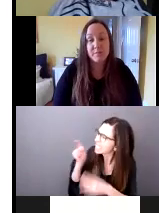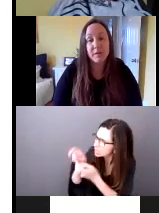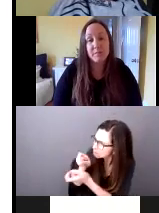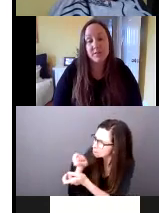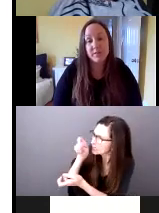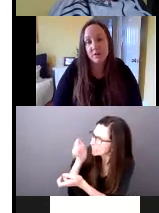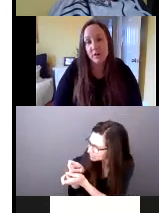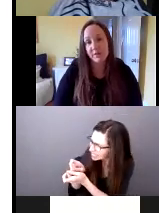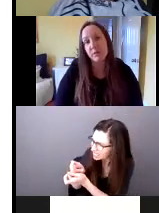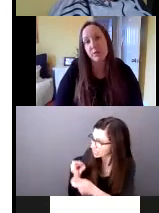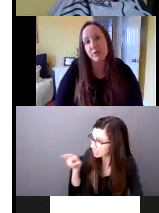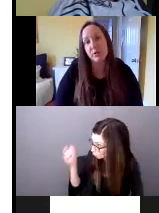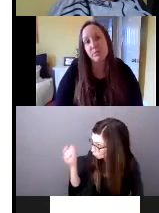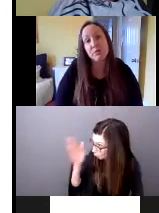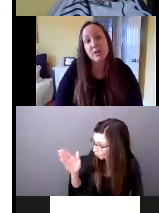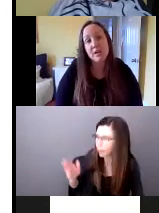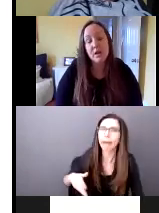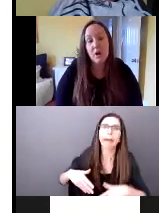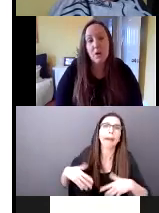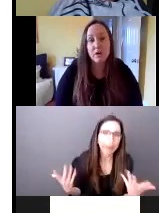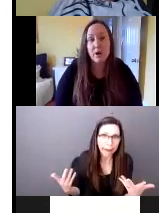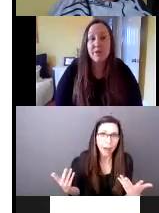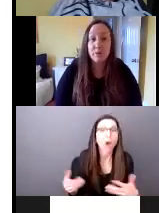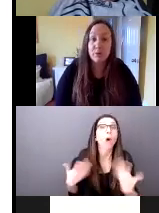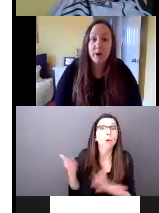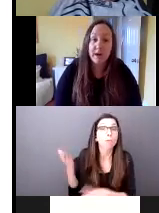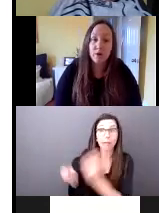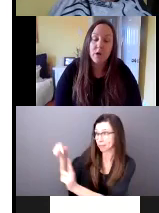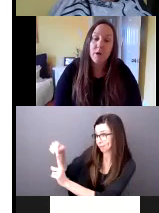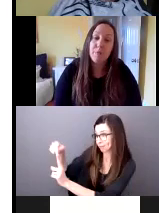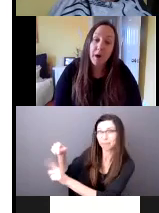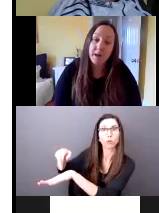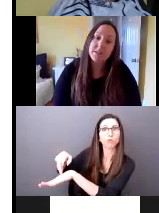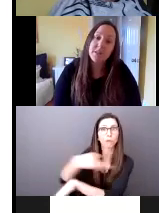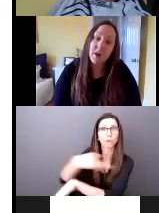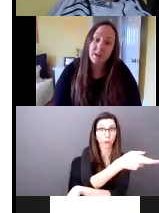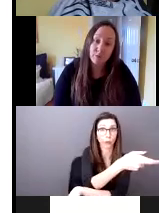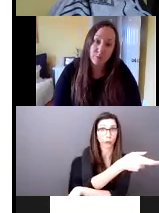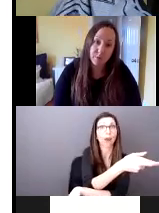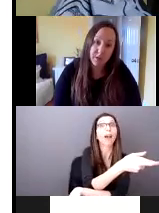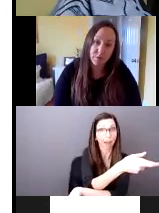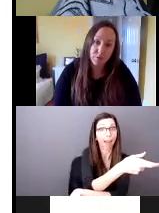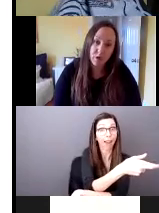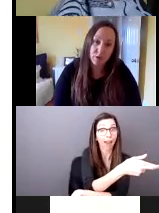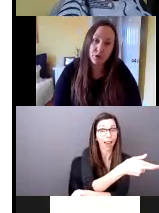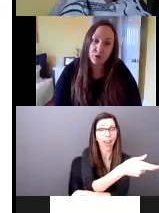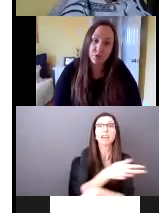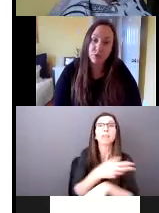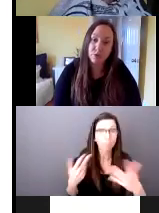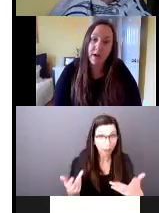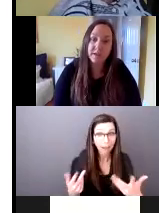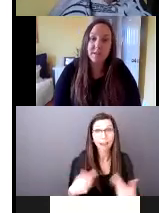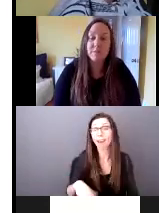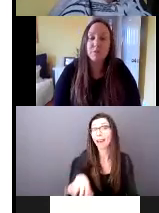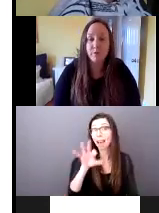request that maybe it's not available in their community or not available right now. But 93% of those calls